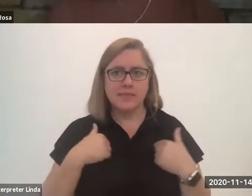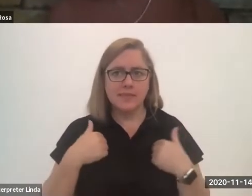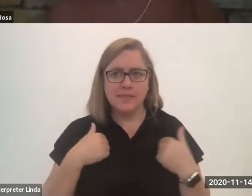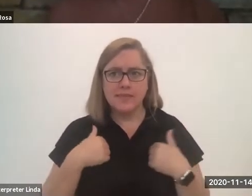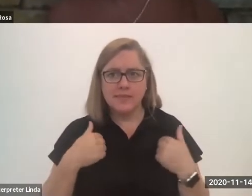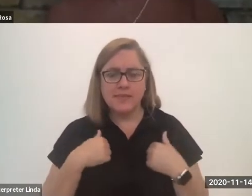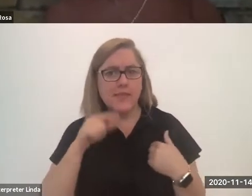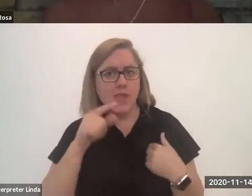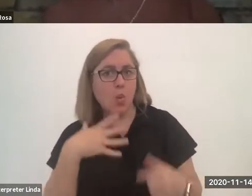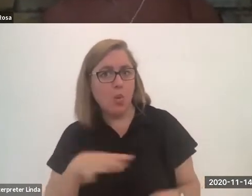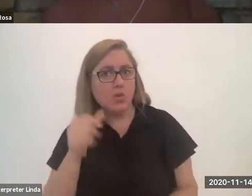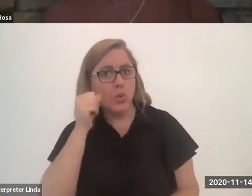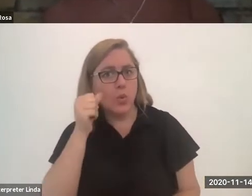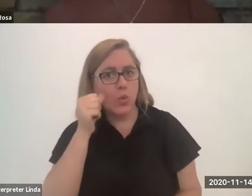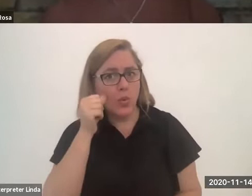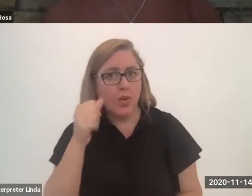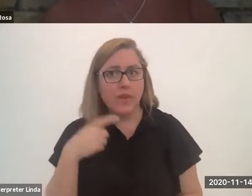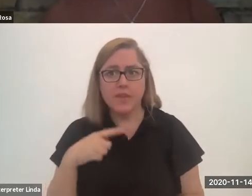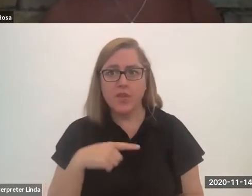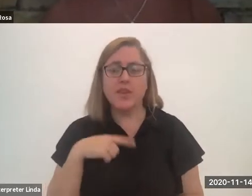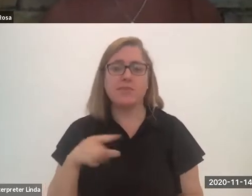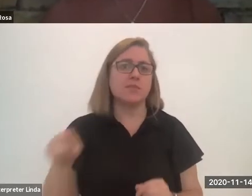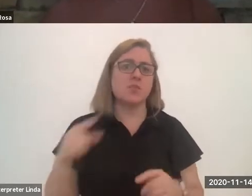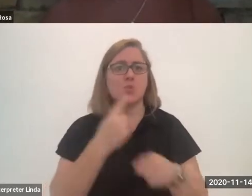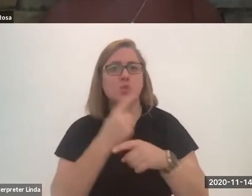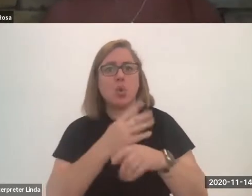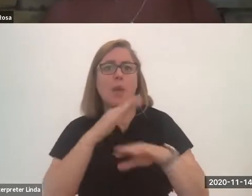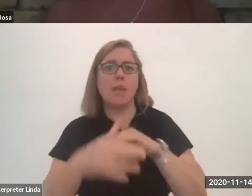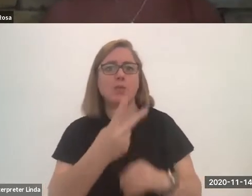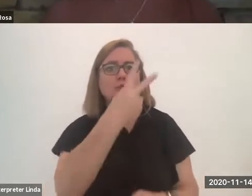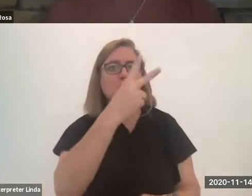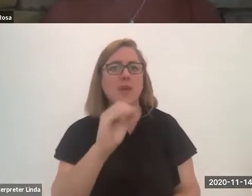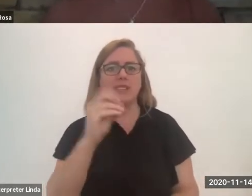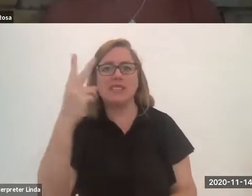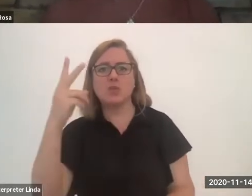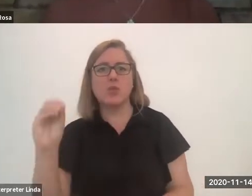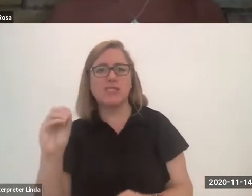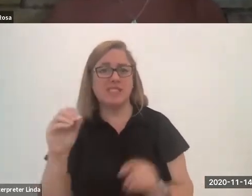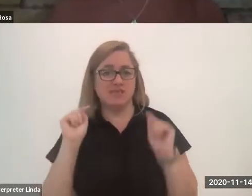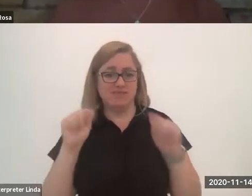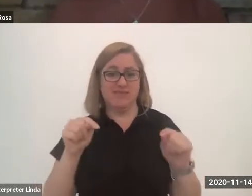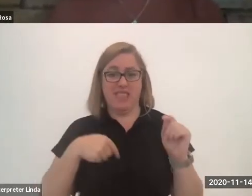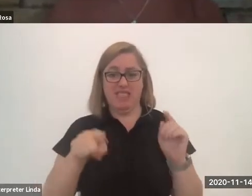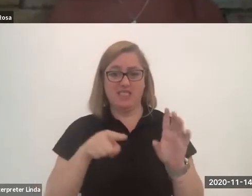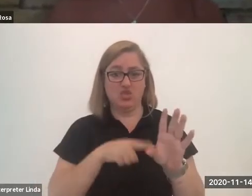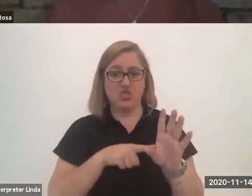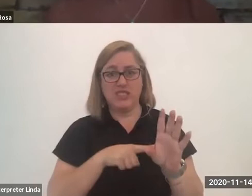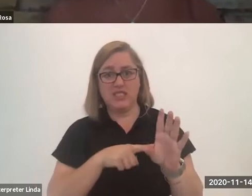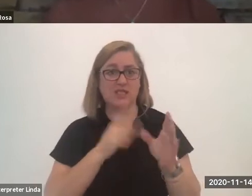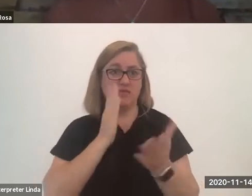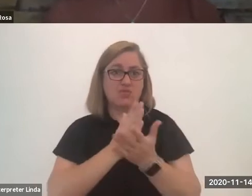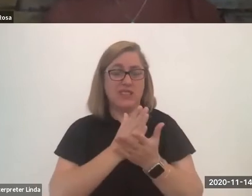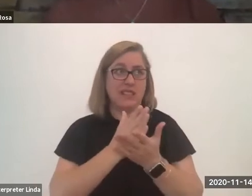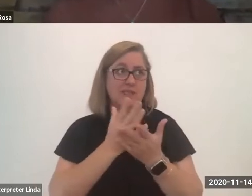I would like to know, because speaking of 2020 and how much I guess the year has been, kind of a